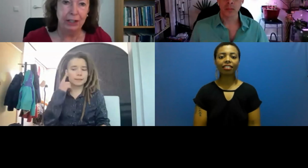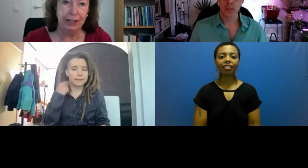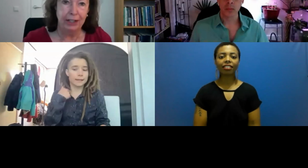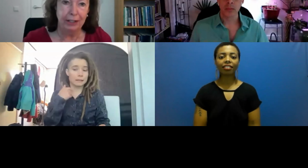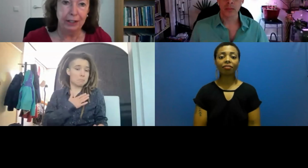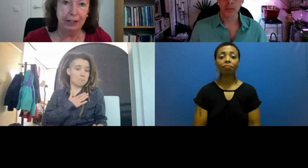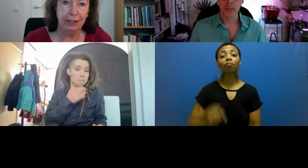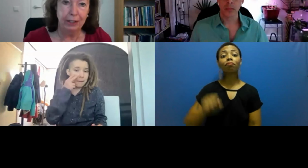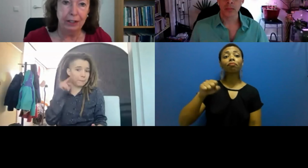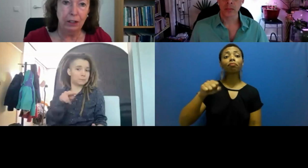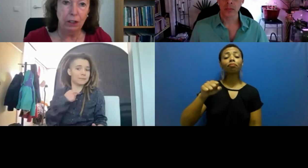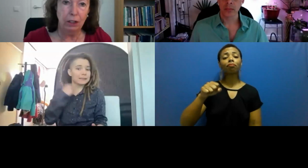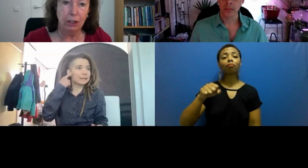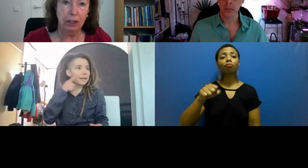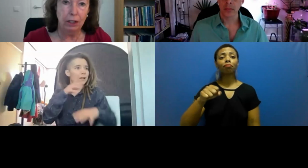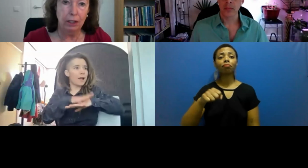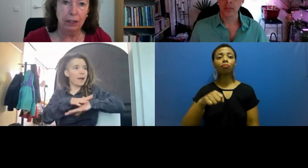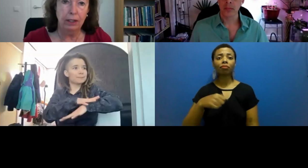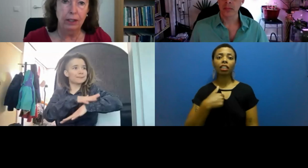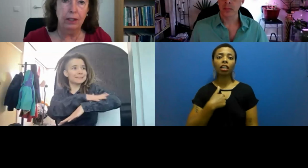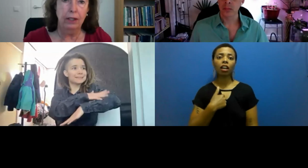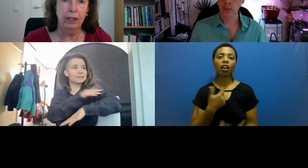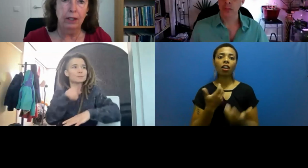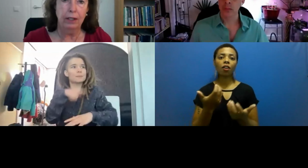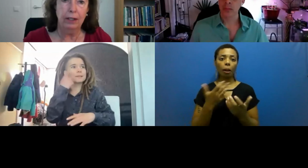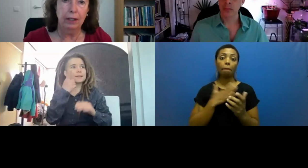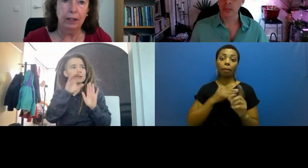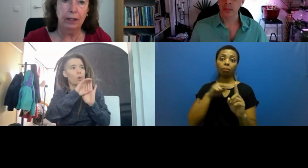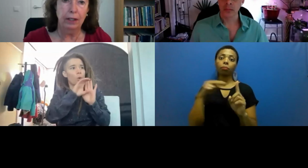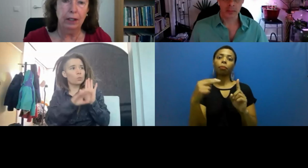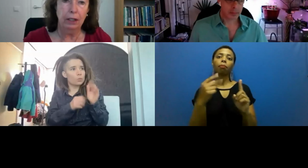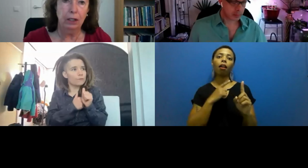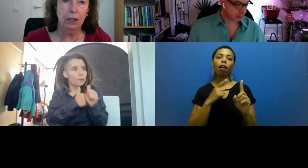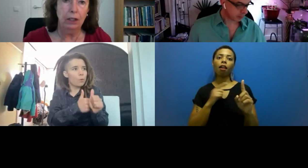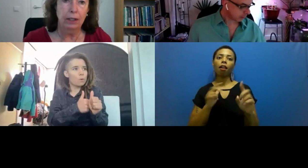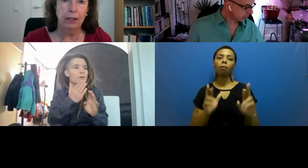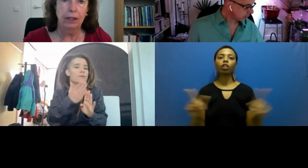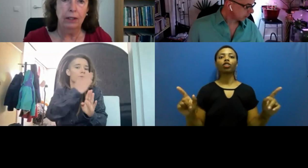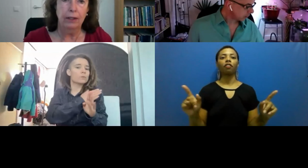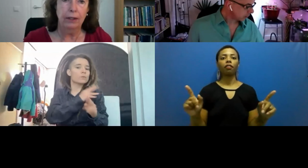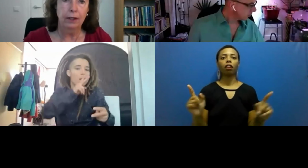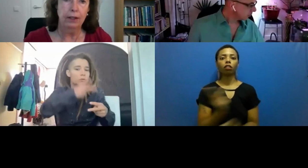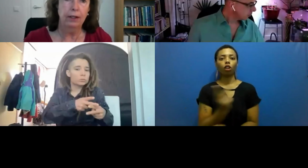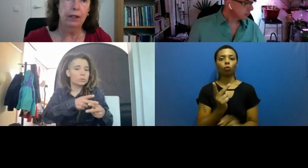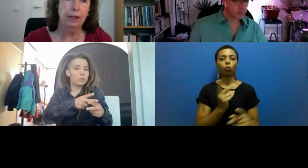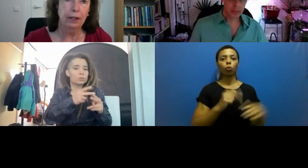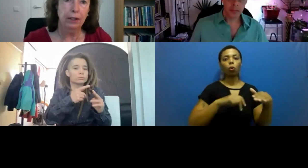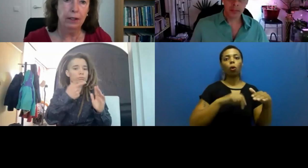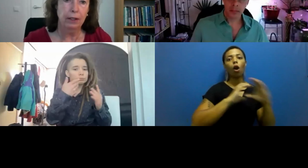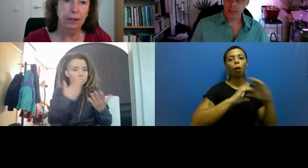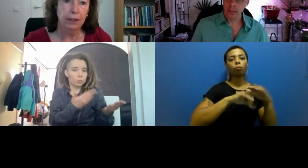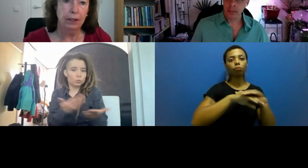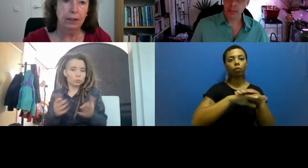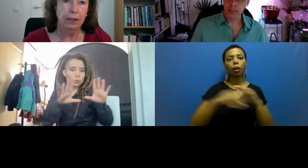Yes, sure. What my perspective is on the difference between haptic communication is that it uses more of a